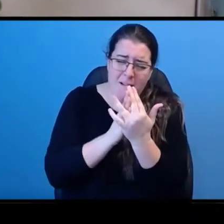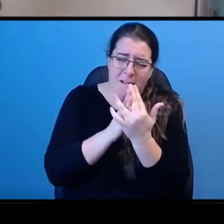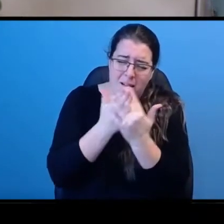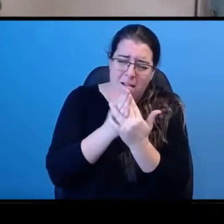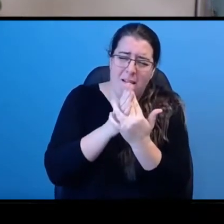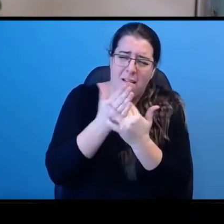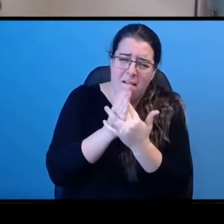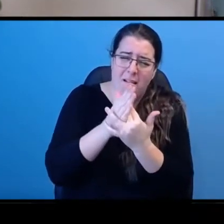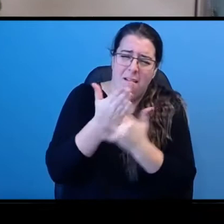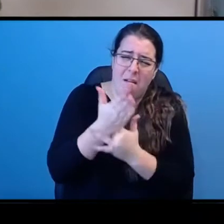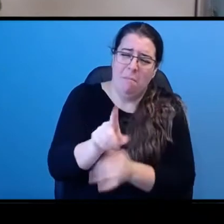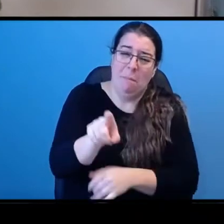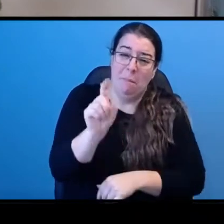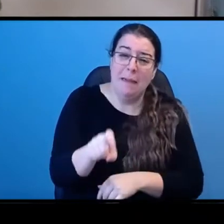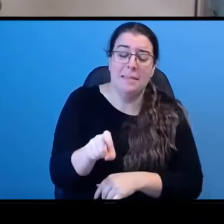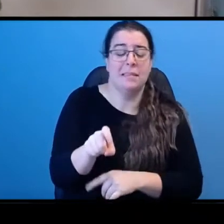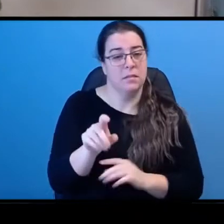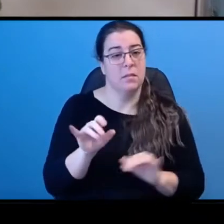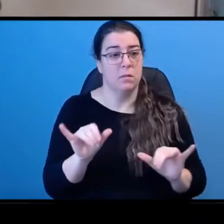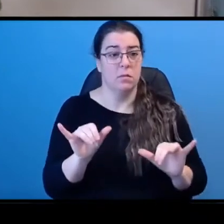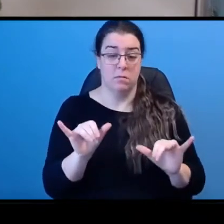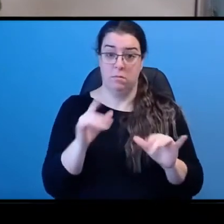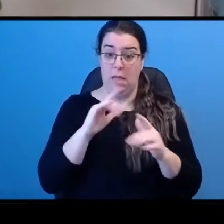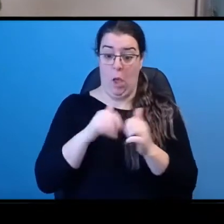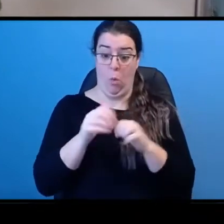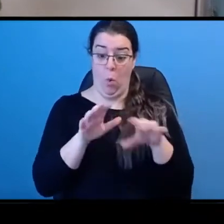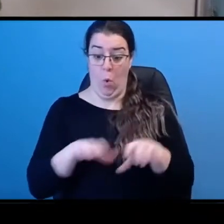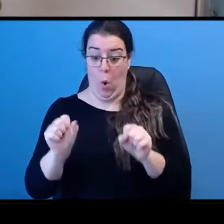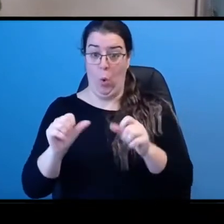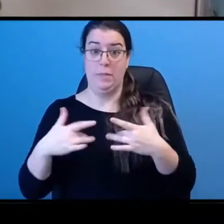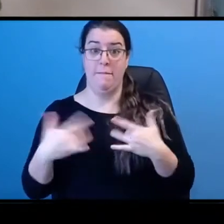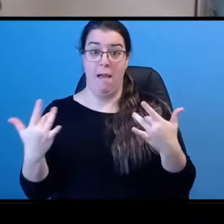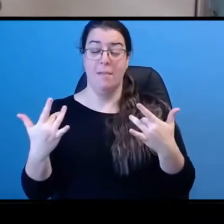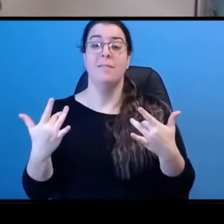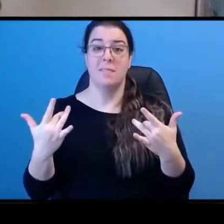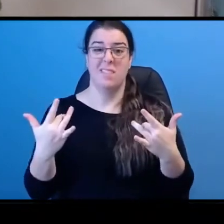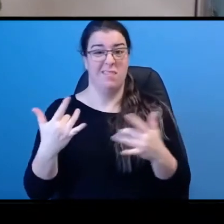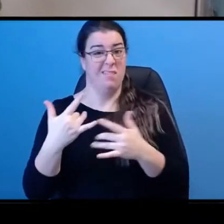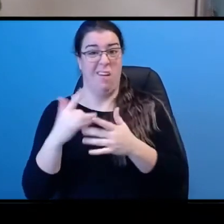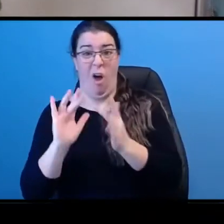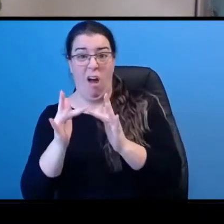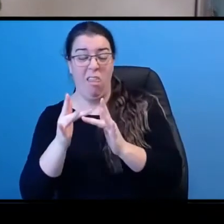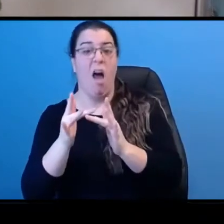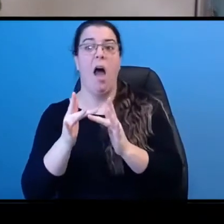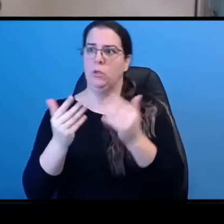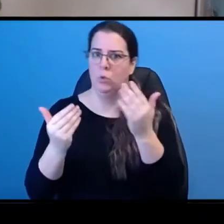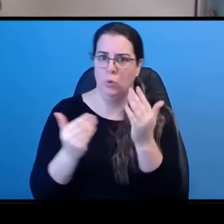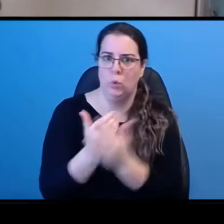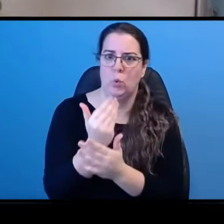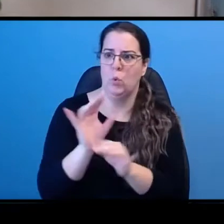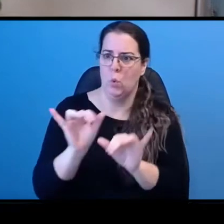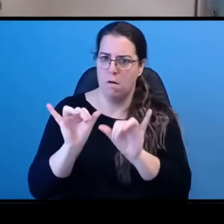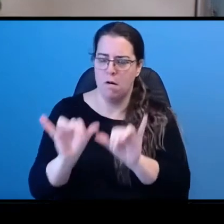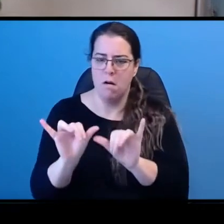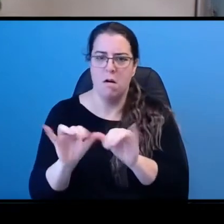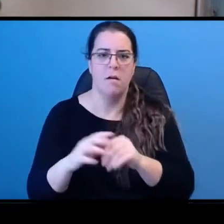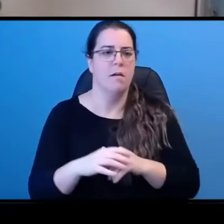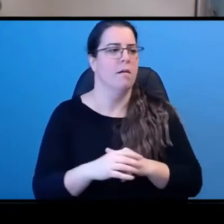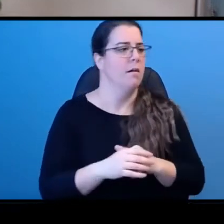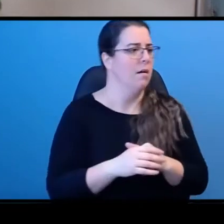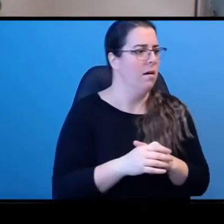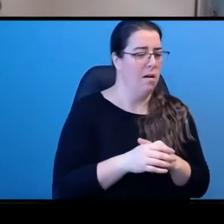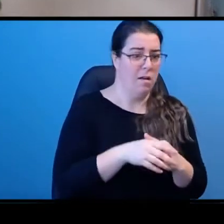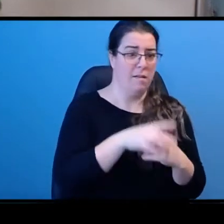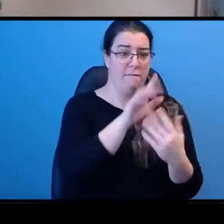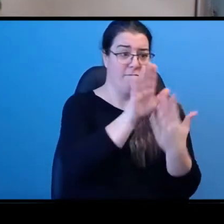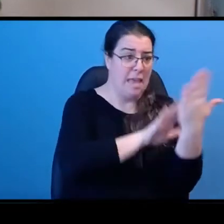presenting events. But just keep that in mind and know that there's a lot